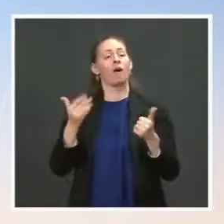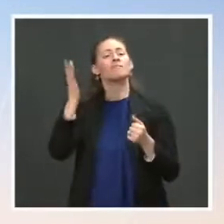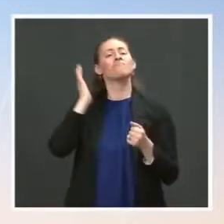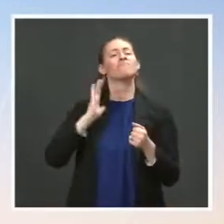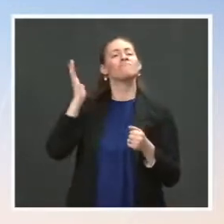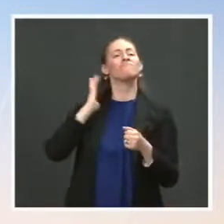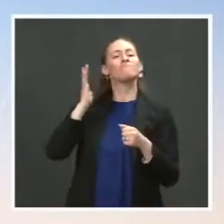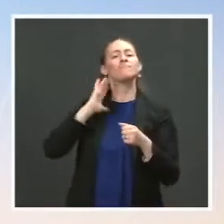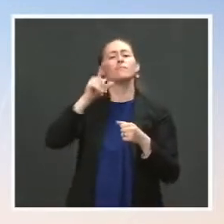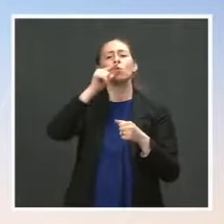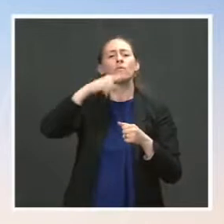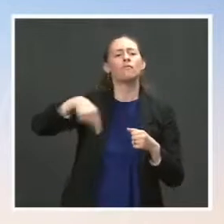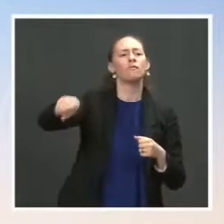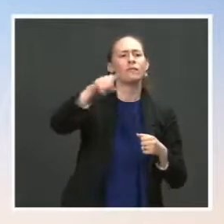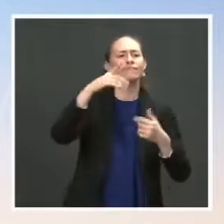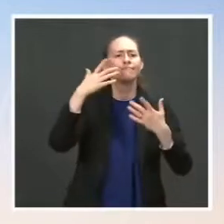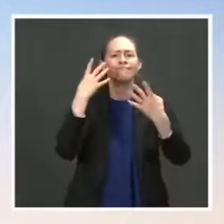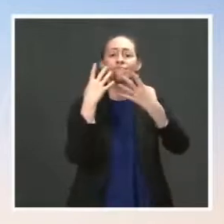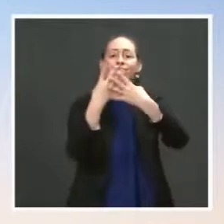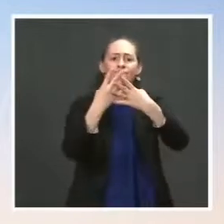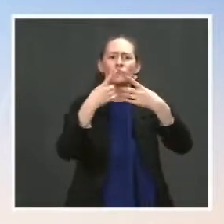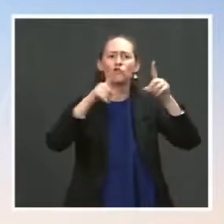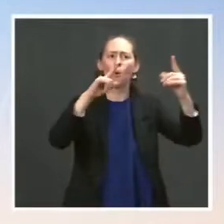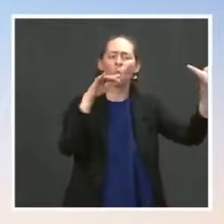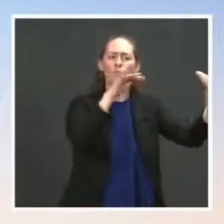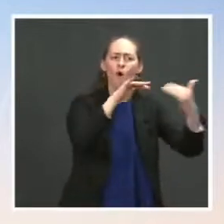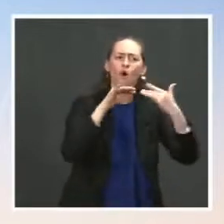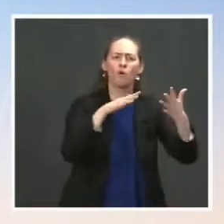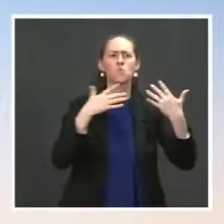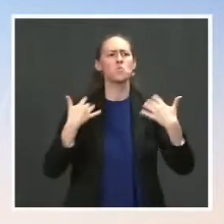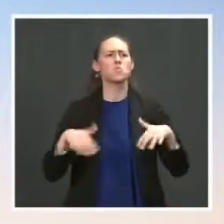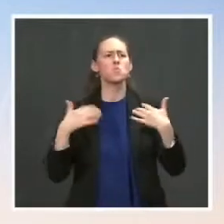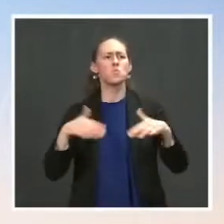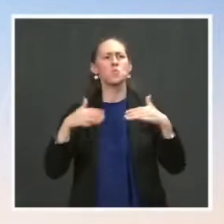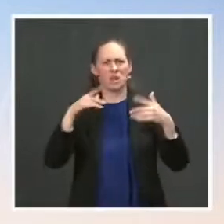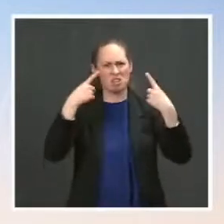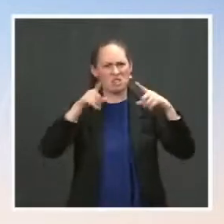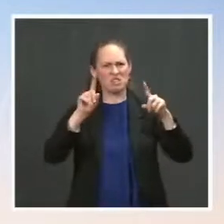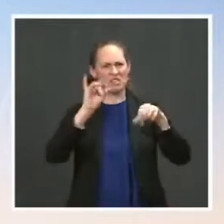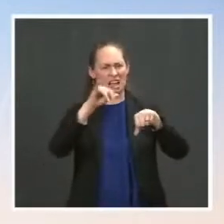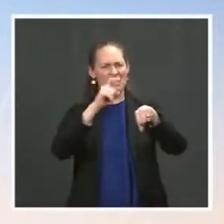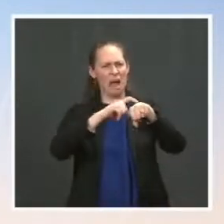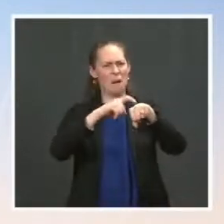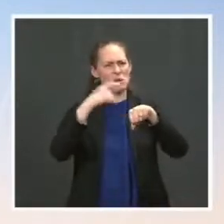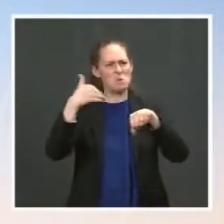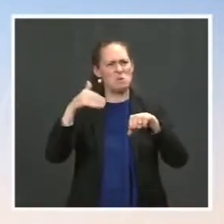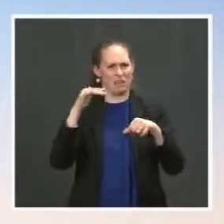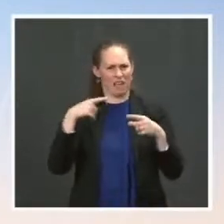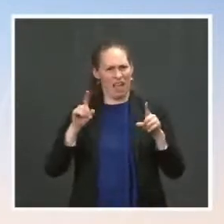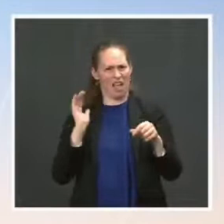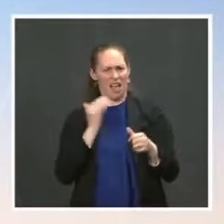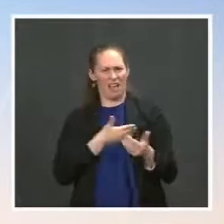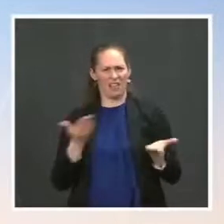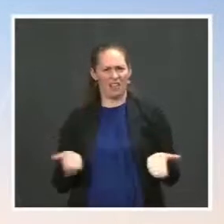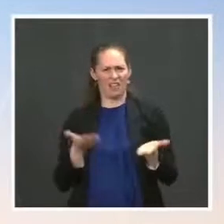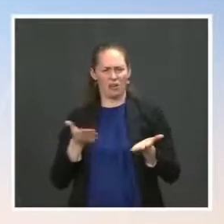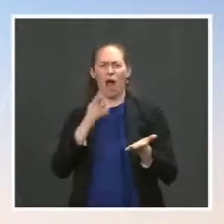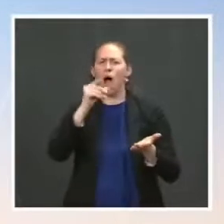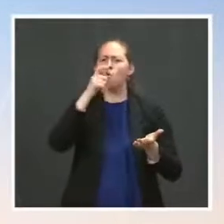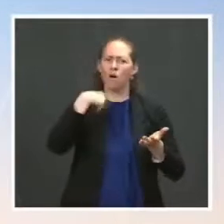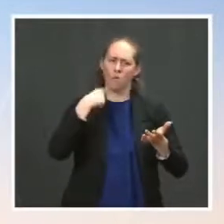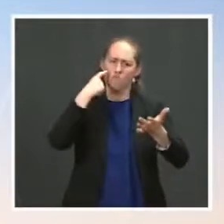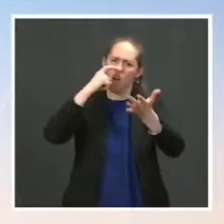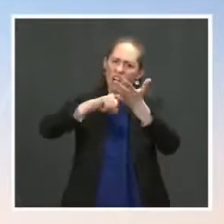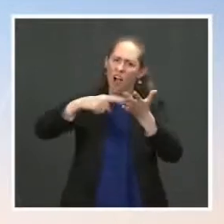Day, a day when we remember and honor those who were in captivity in service to our nation and recognize those who awaited their return. I